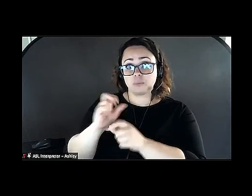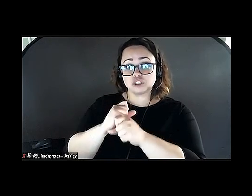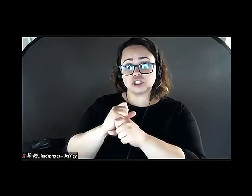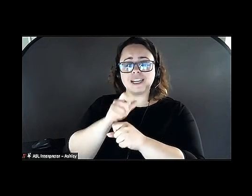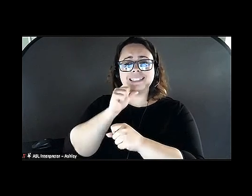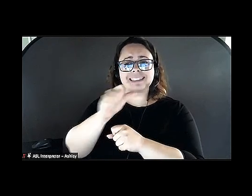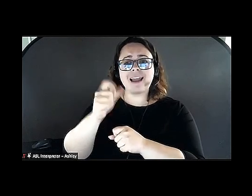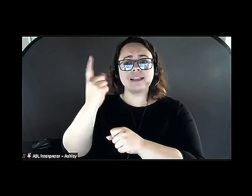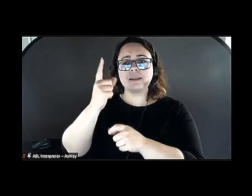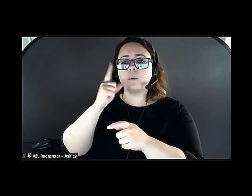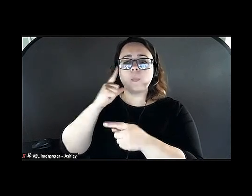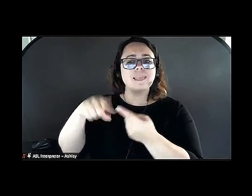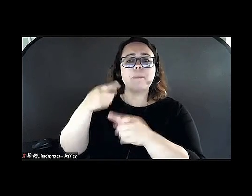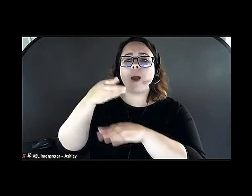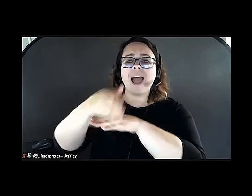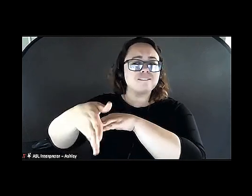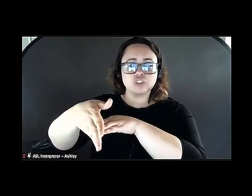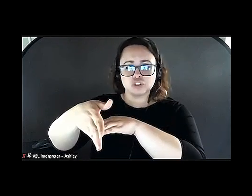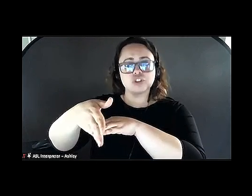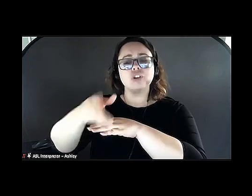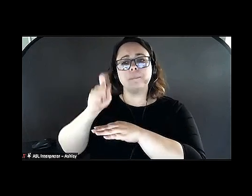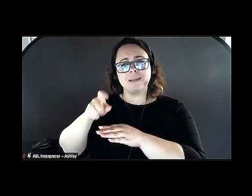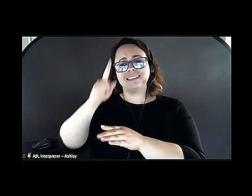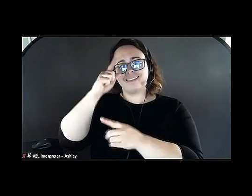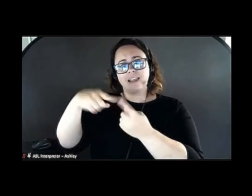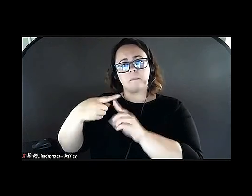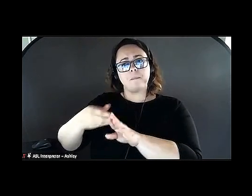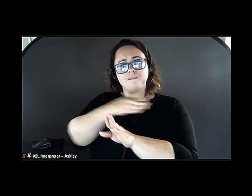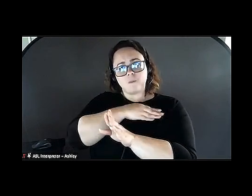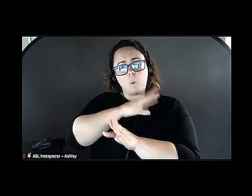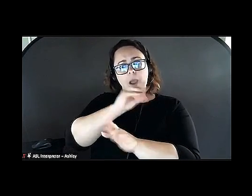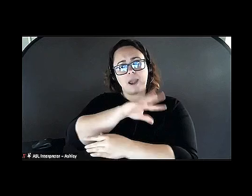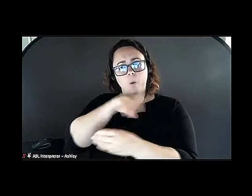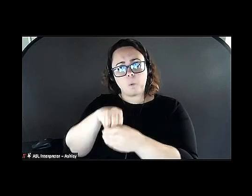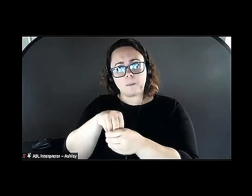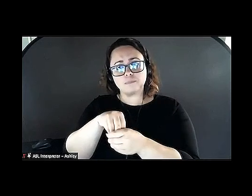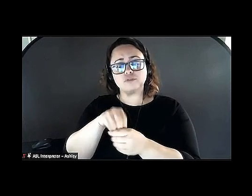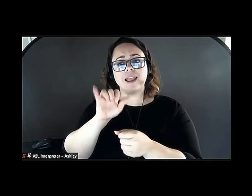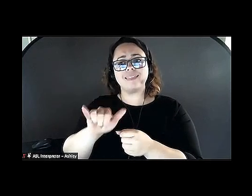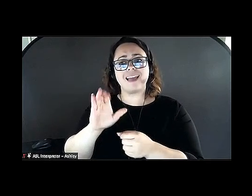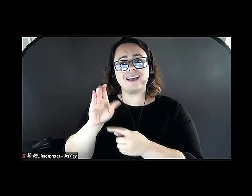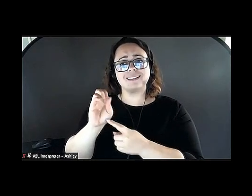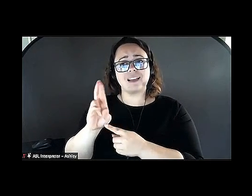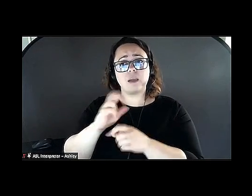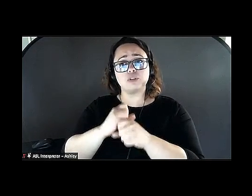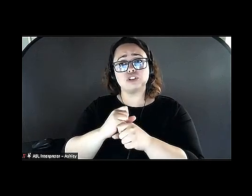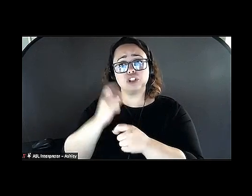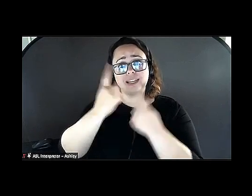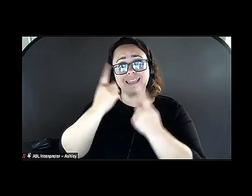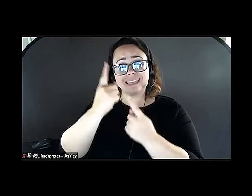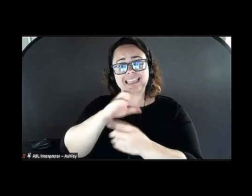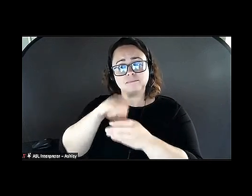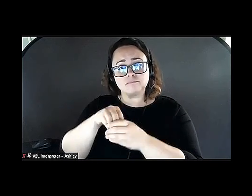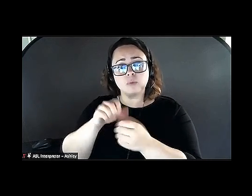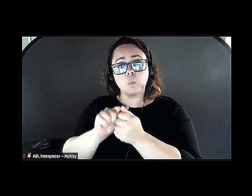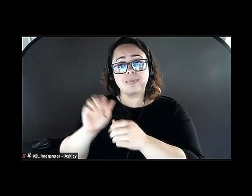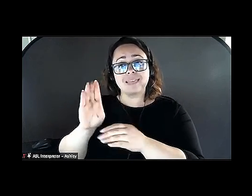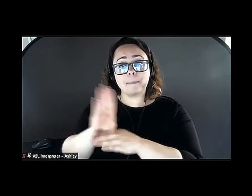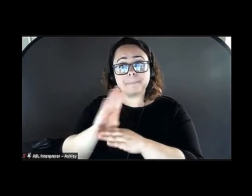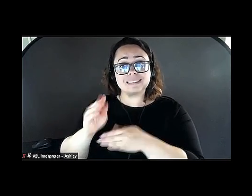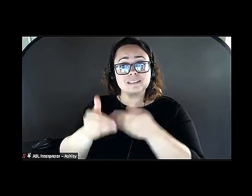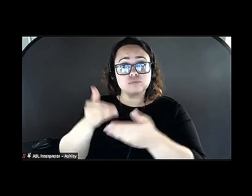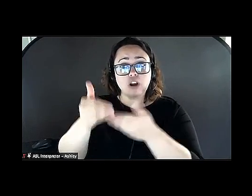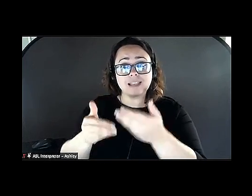an afterthought. More importantly, incorporate that cybersecurity thinking into business